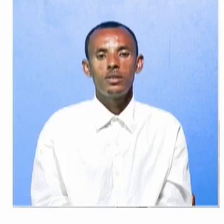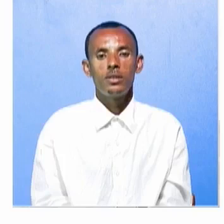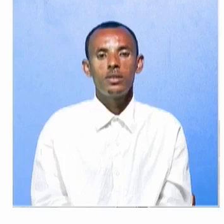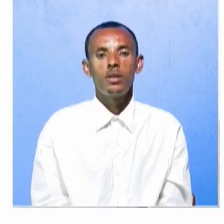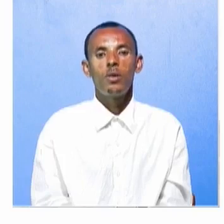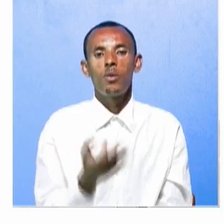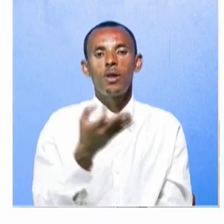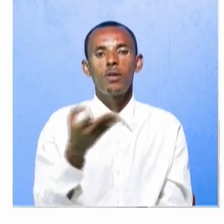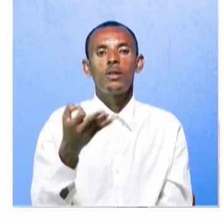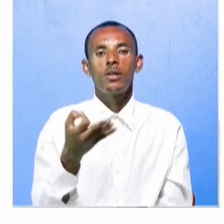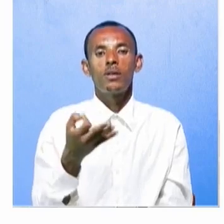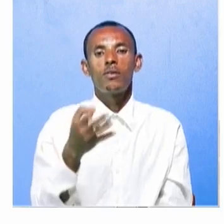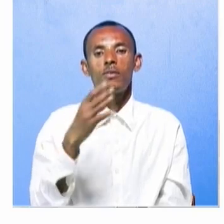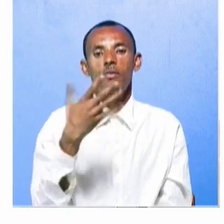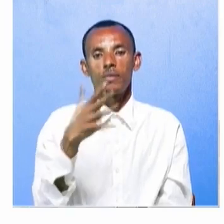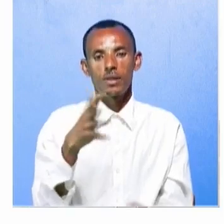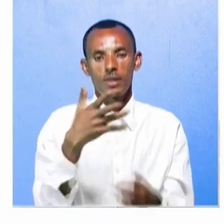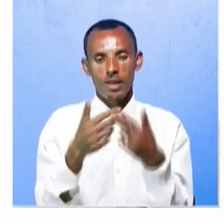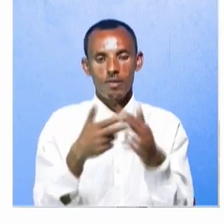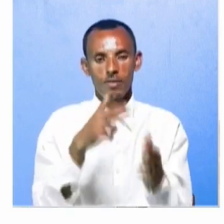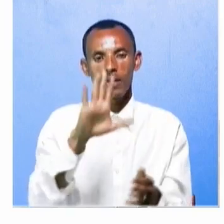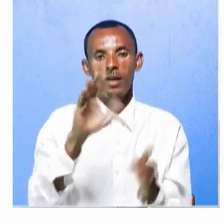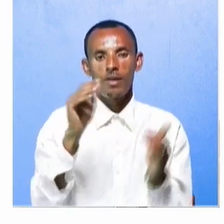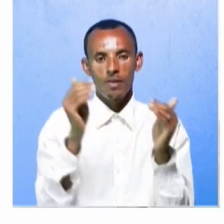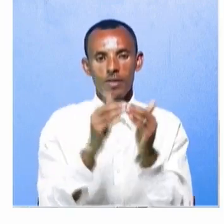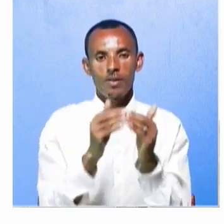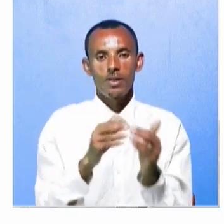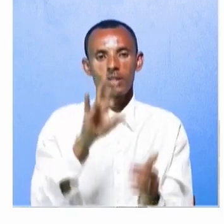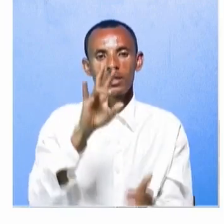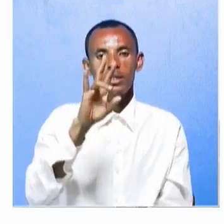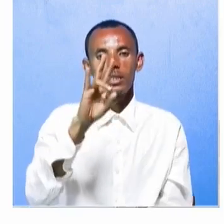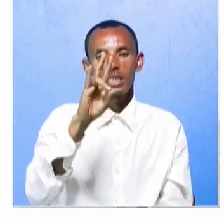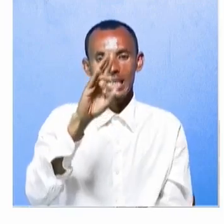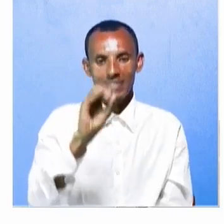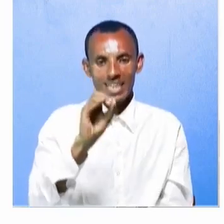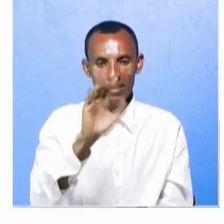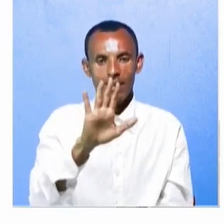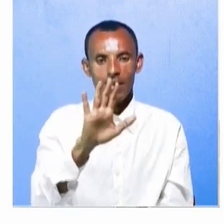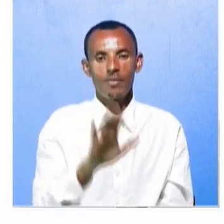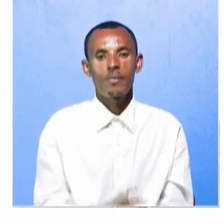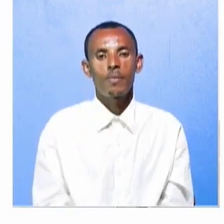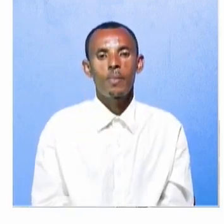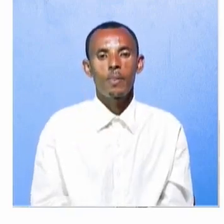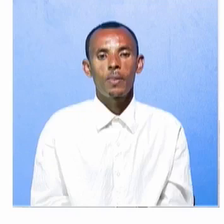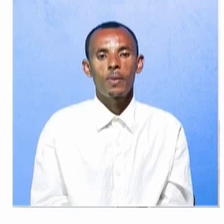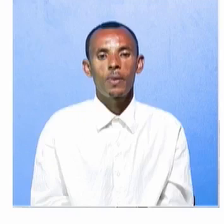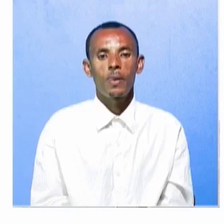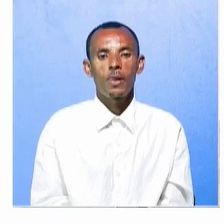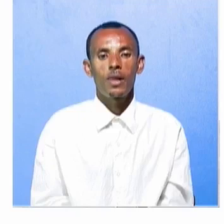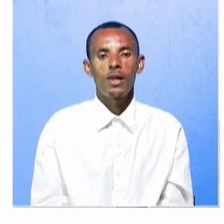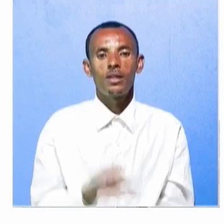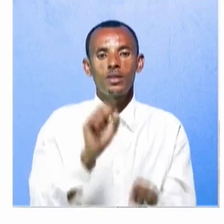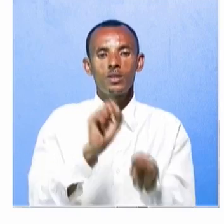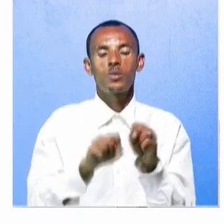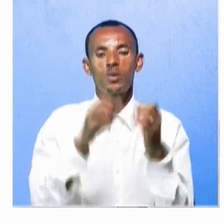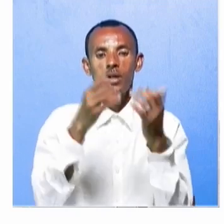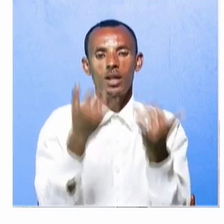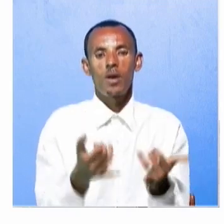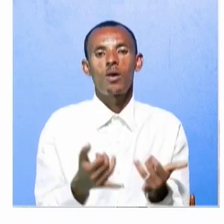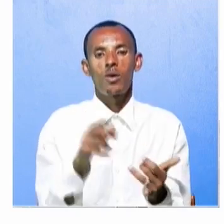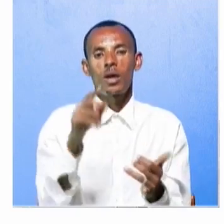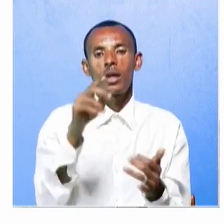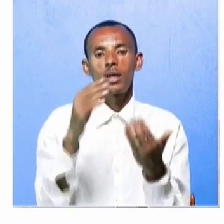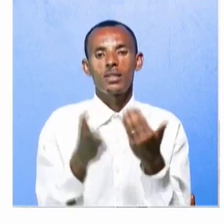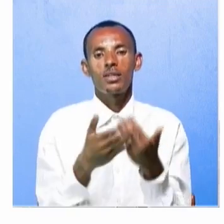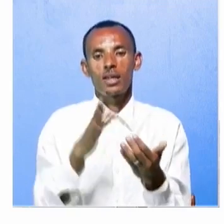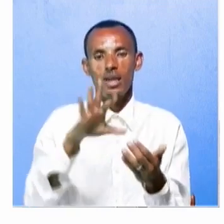Well, 15 times 5 is 75, right? 75. So now you can easily